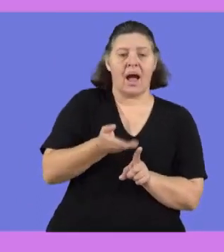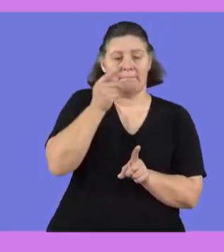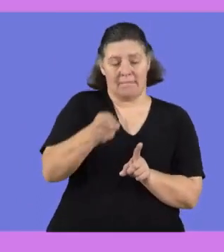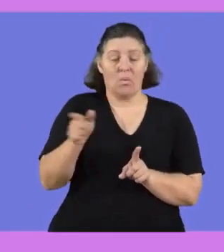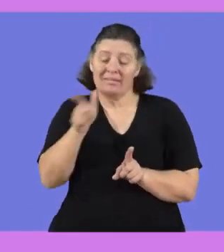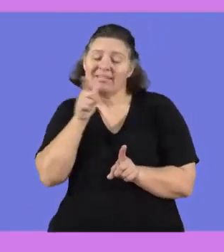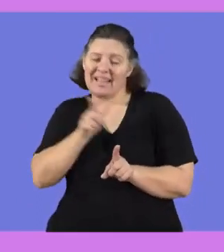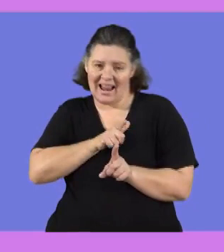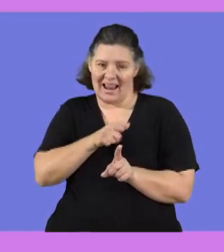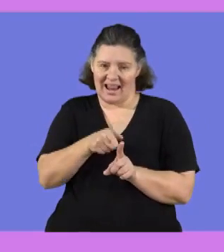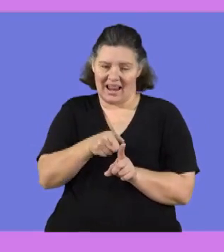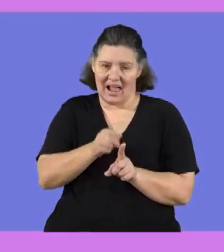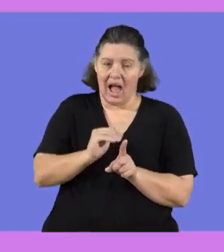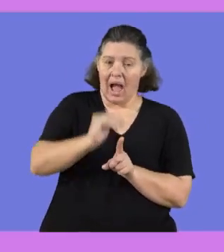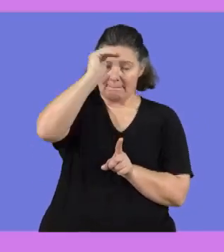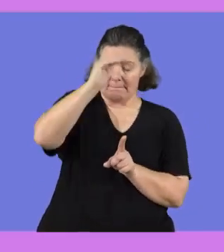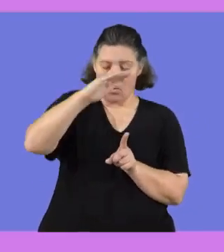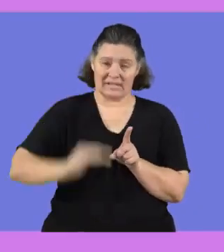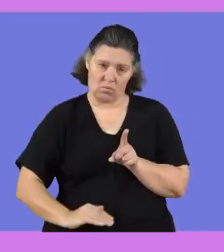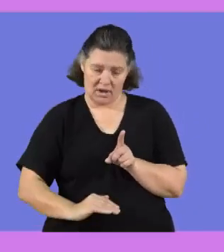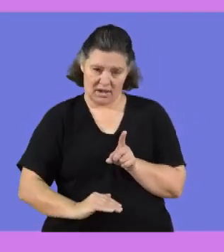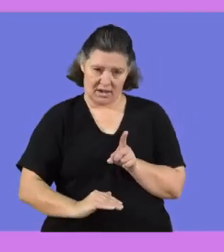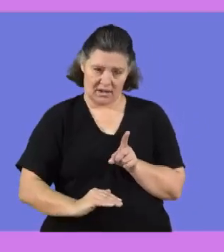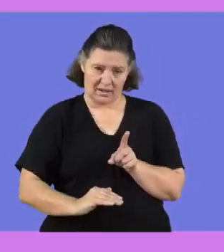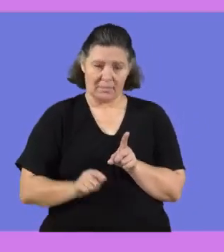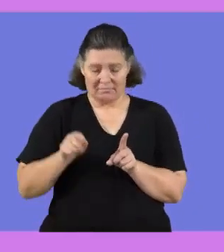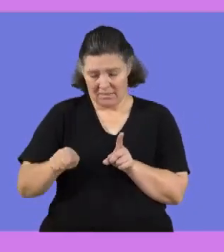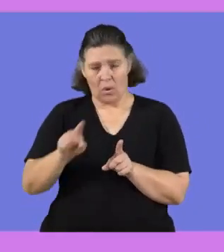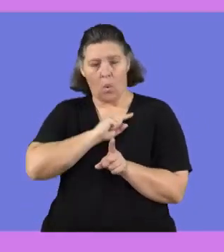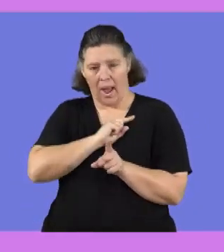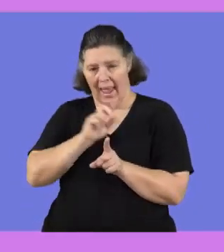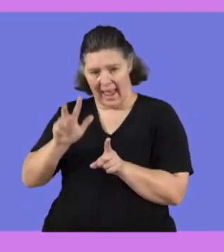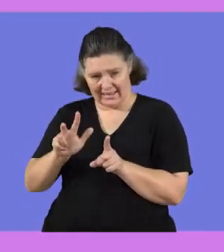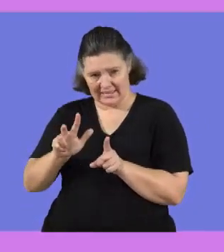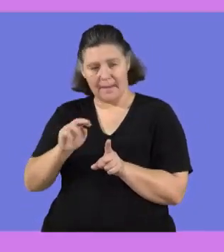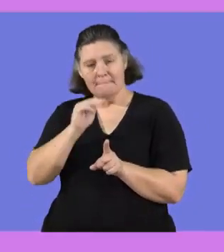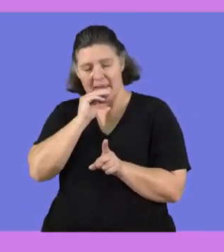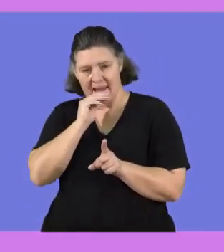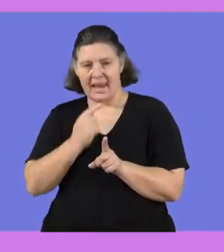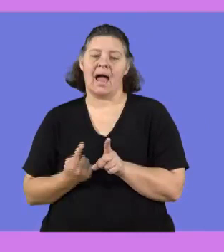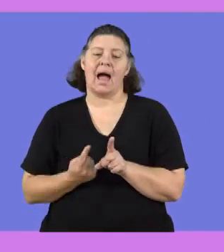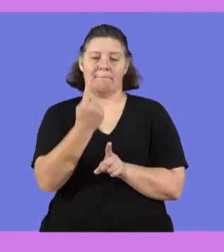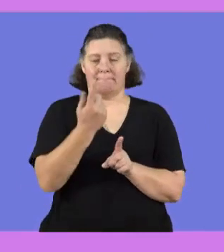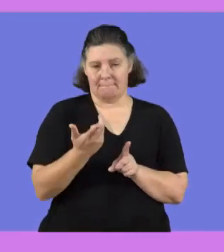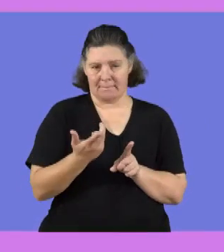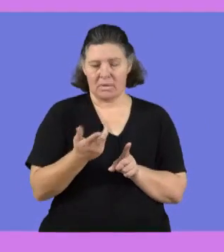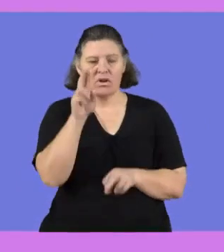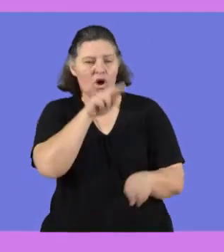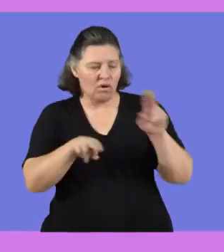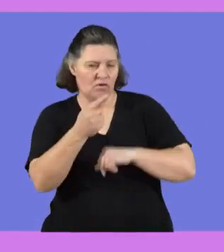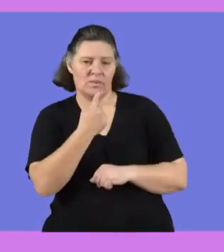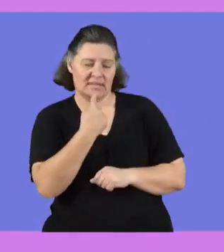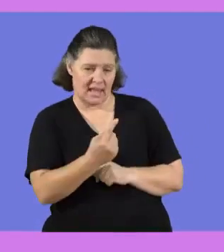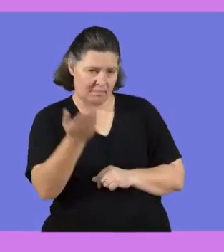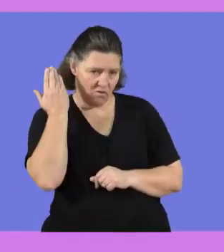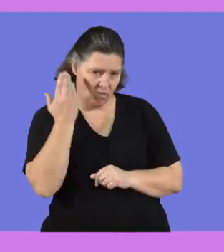a comma will tell us as to whether are we rounding up or are we rounding down. So just to review